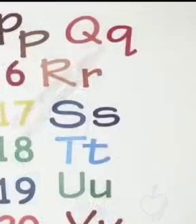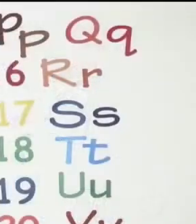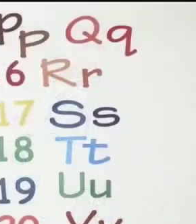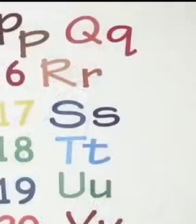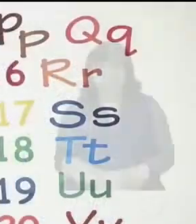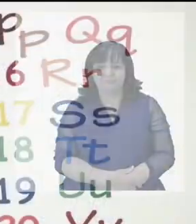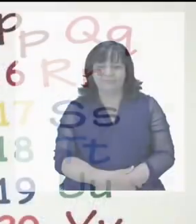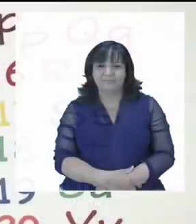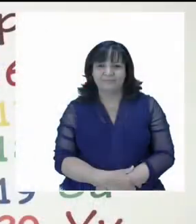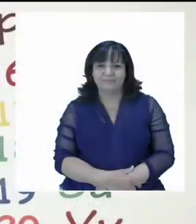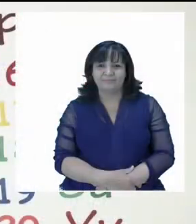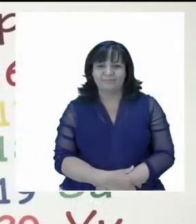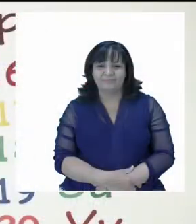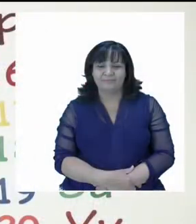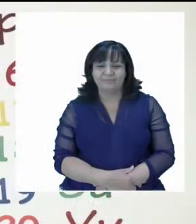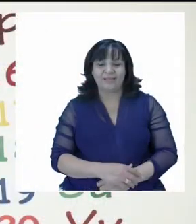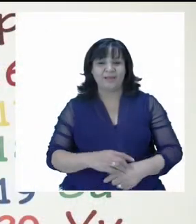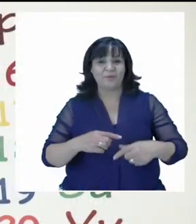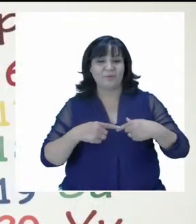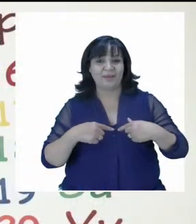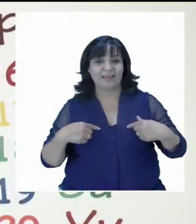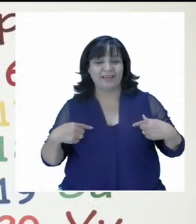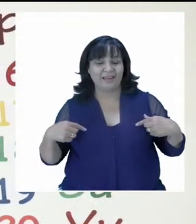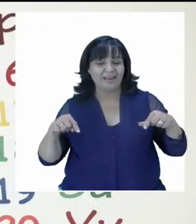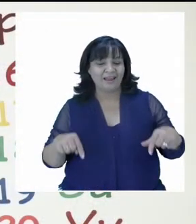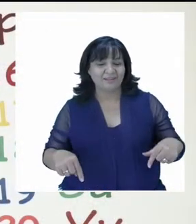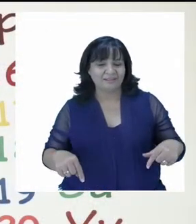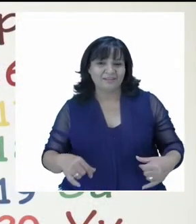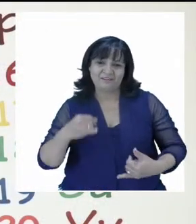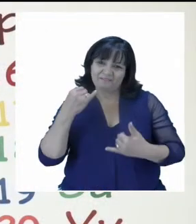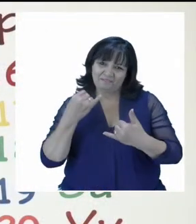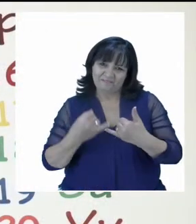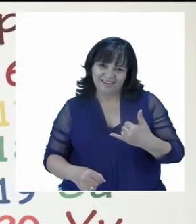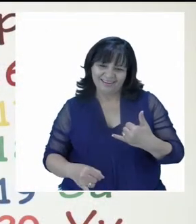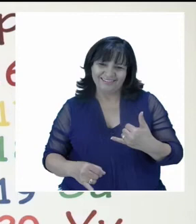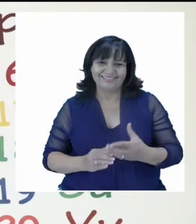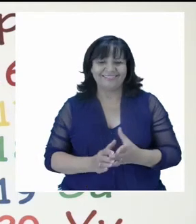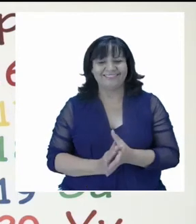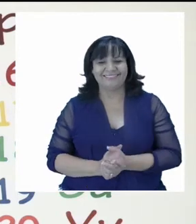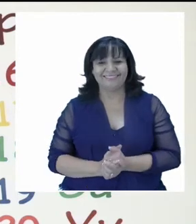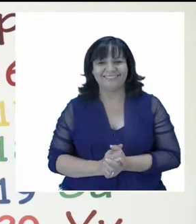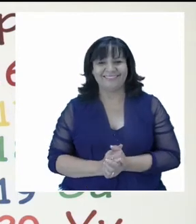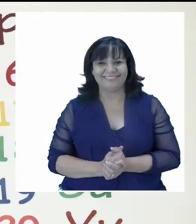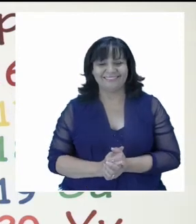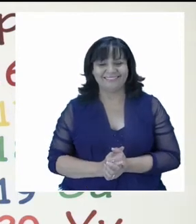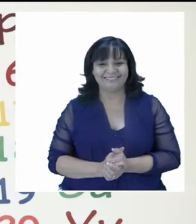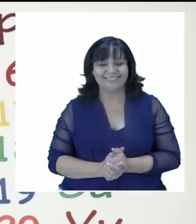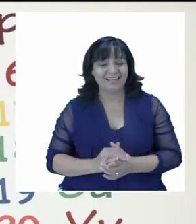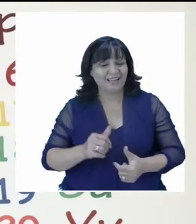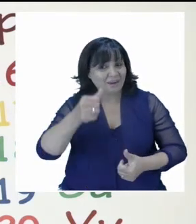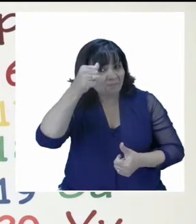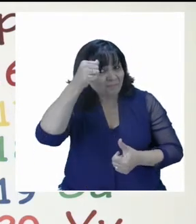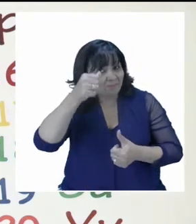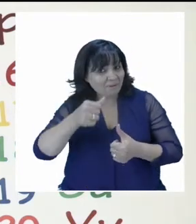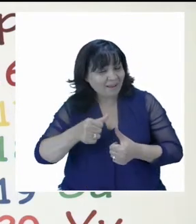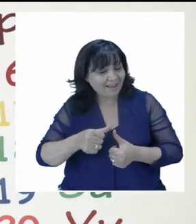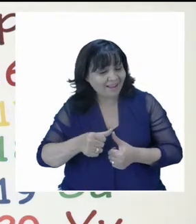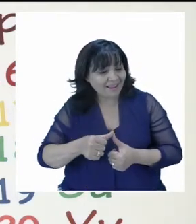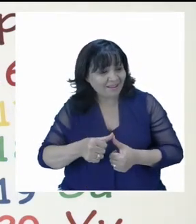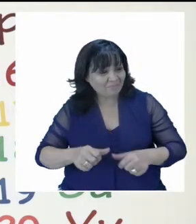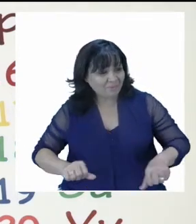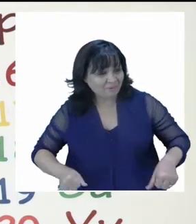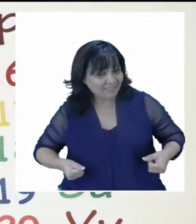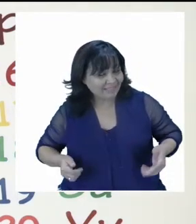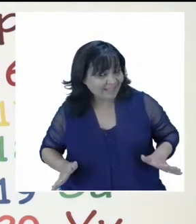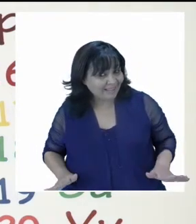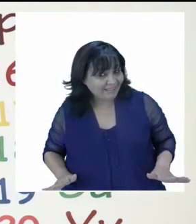We have now come to the end of our lesson. Now remember, boys and girls,